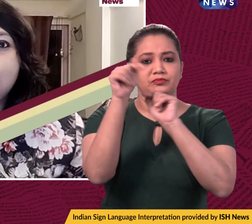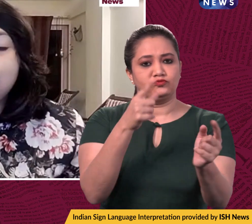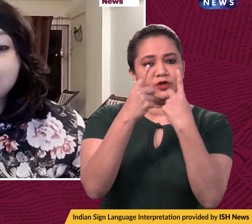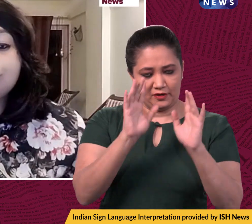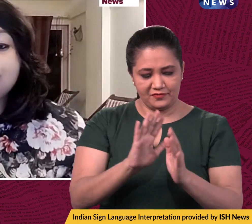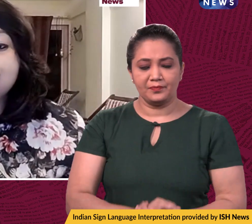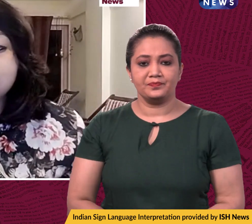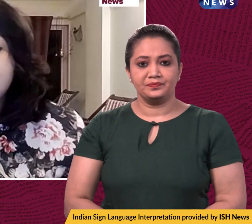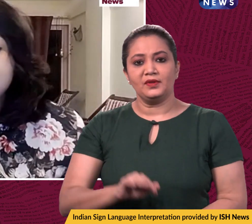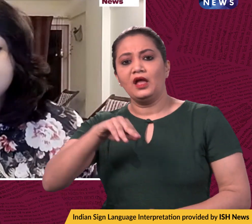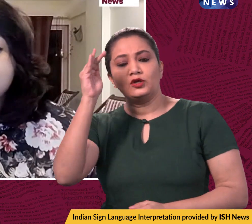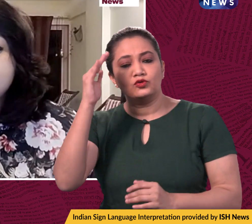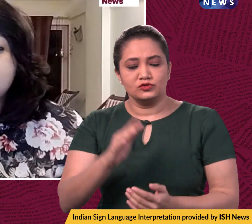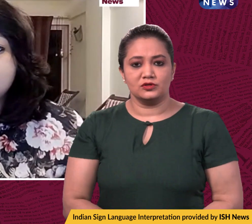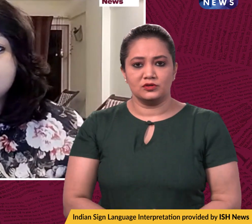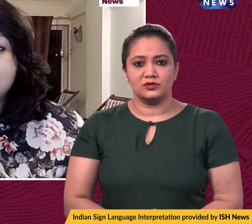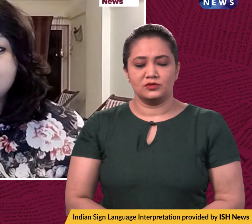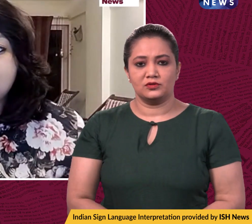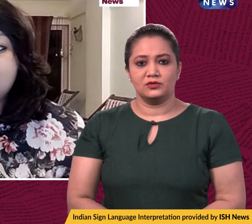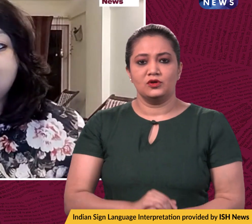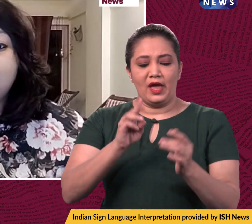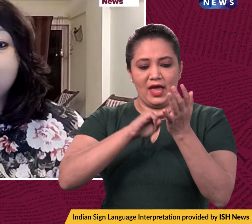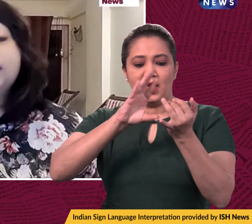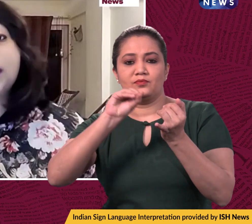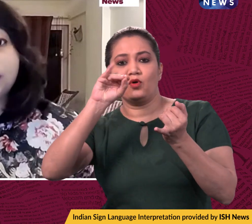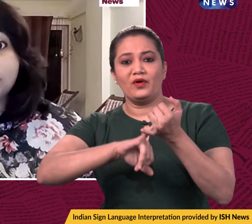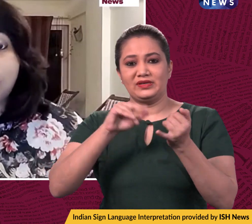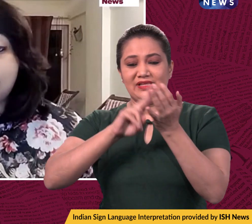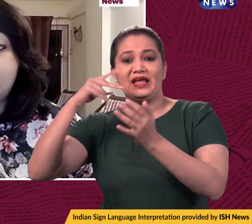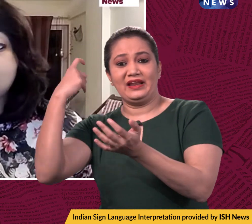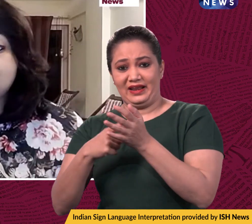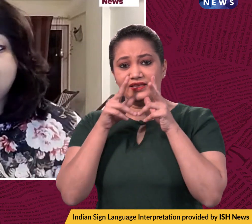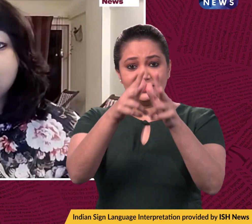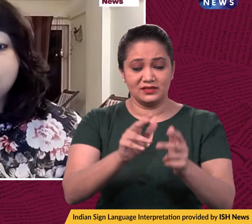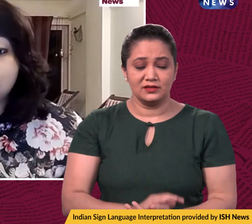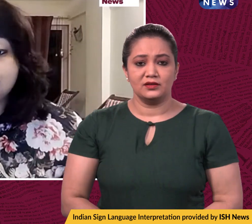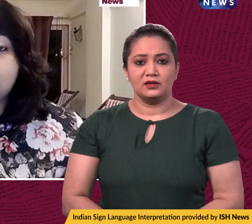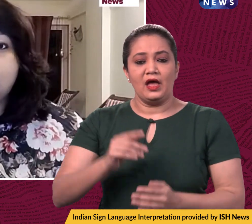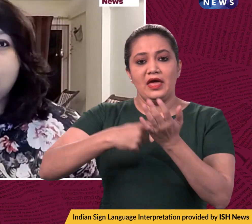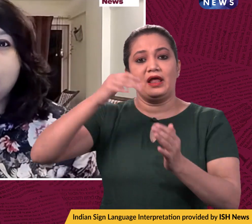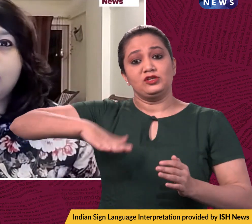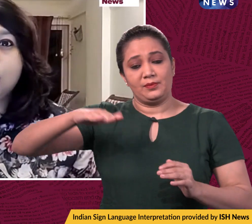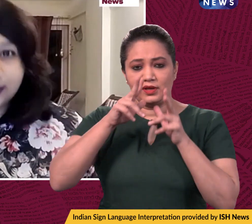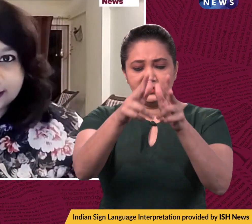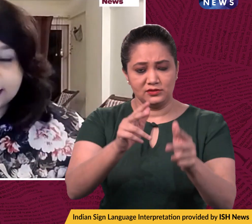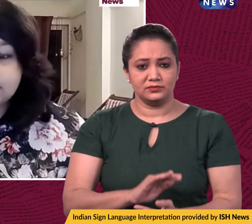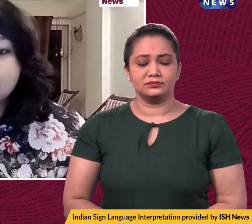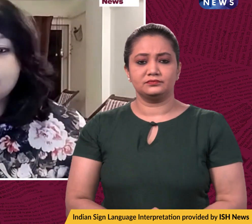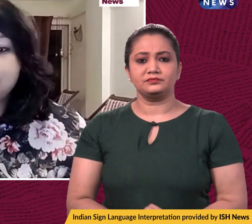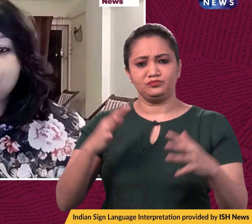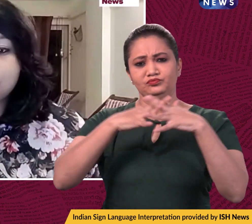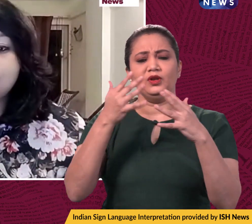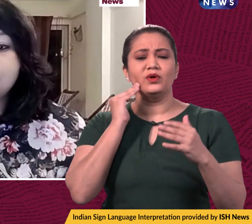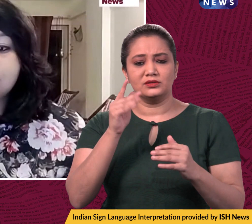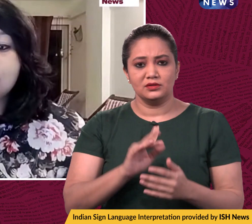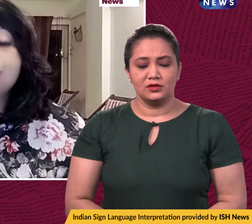site. Also in the news now, Union Minister of State for Home Nityanand Rai has informed the Rajya Sabha on Wednesday